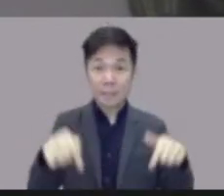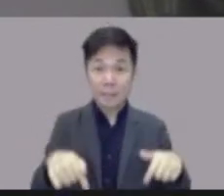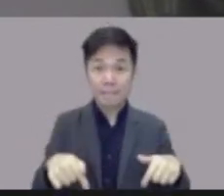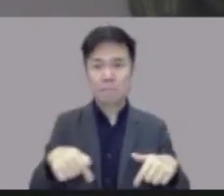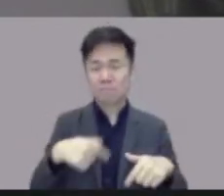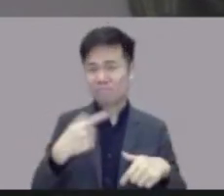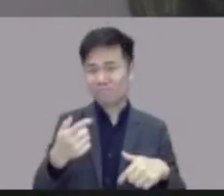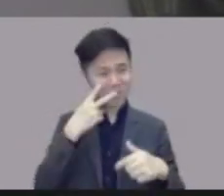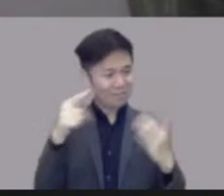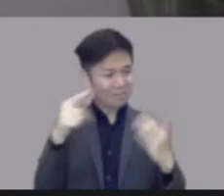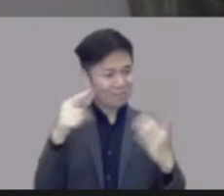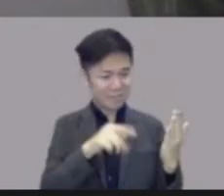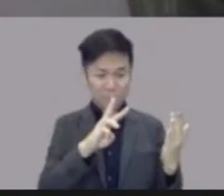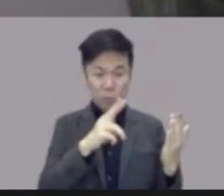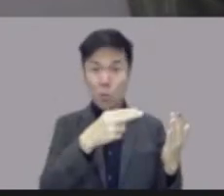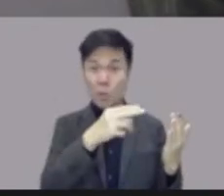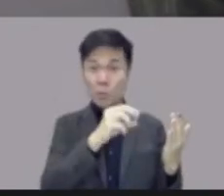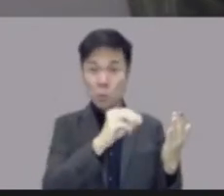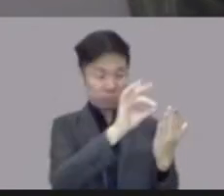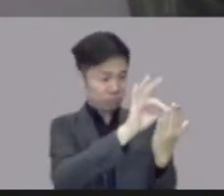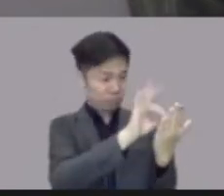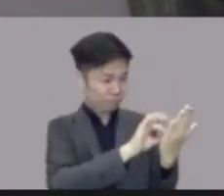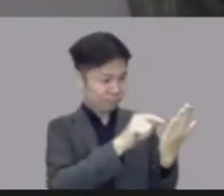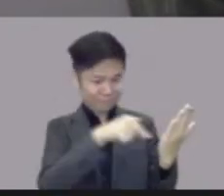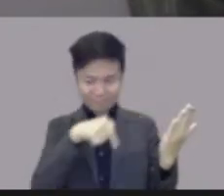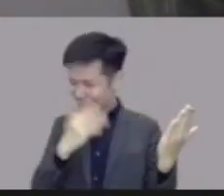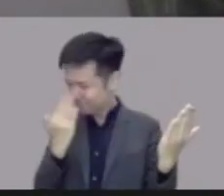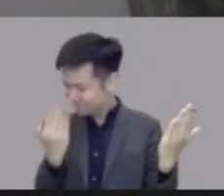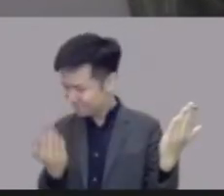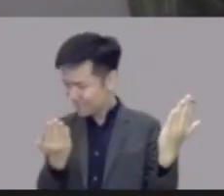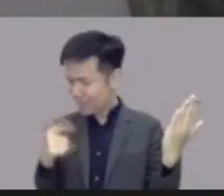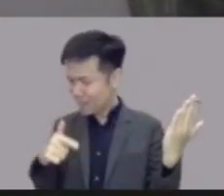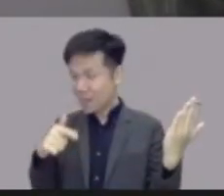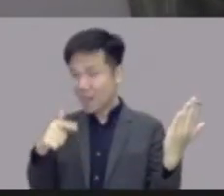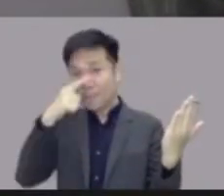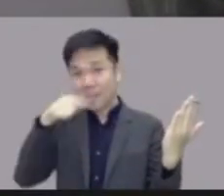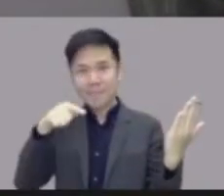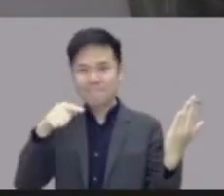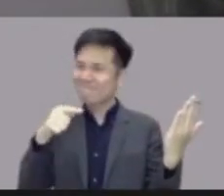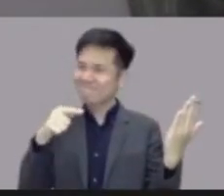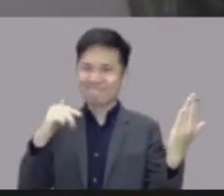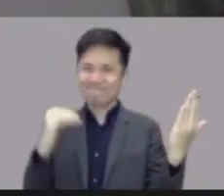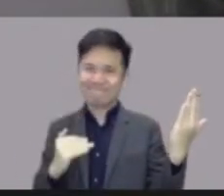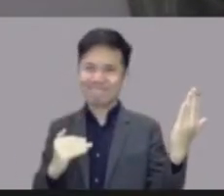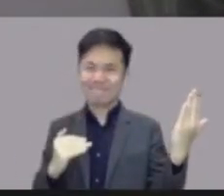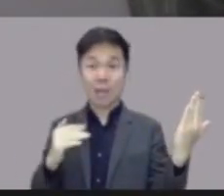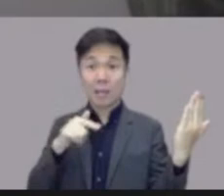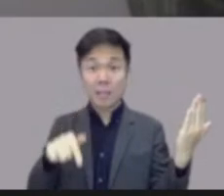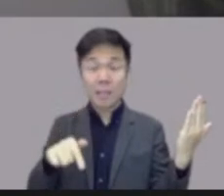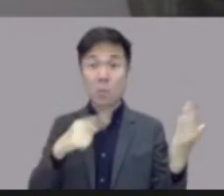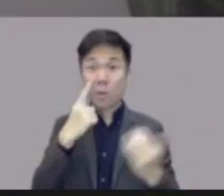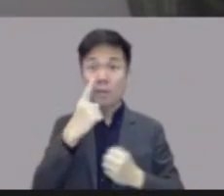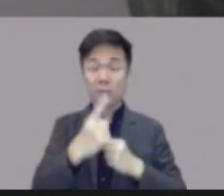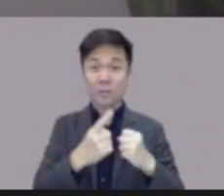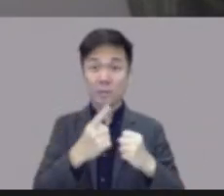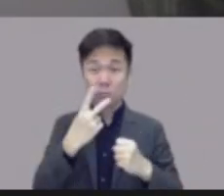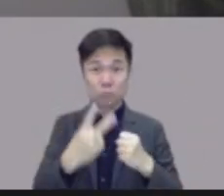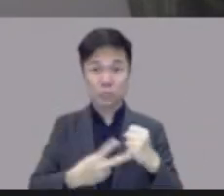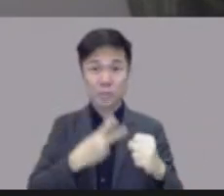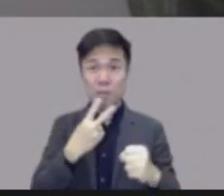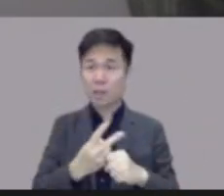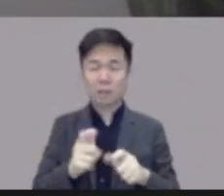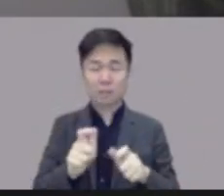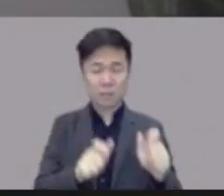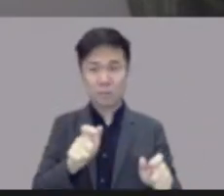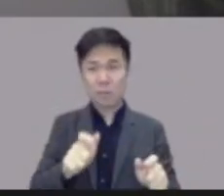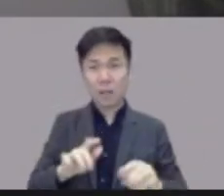this policy alone results in average mature deaths of around two years in Thailand however for those